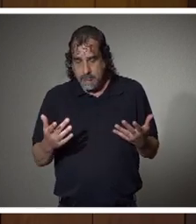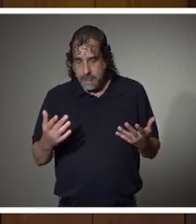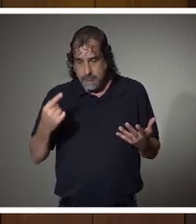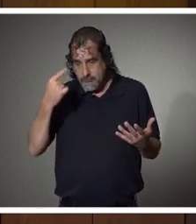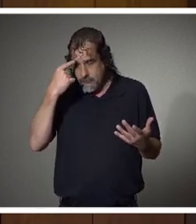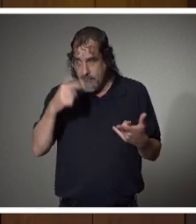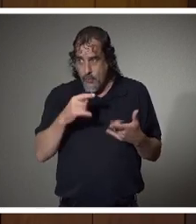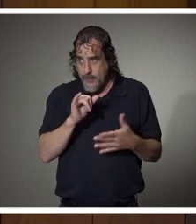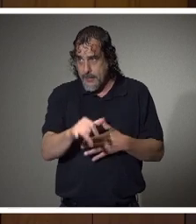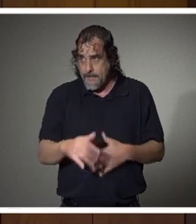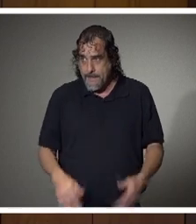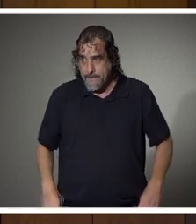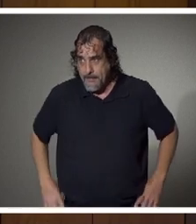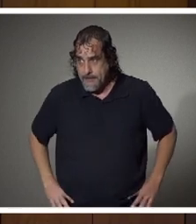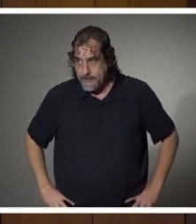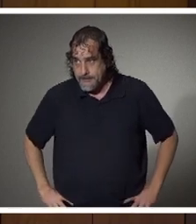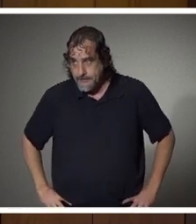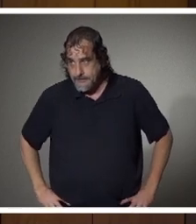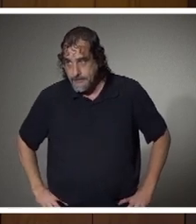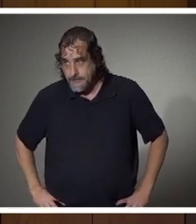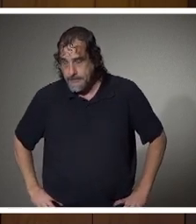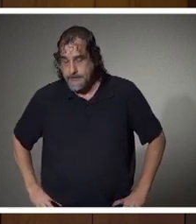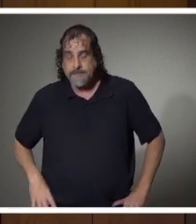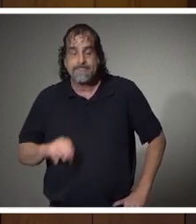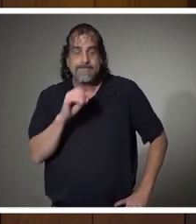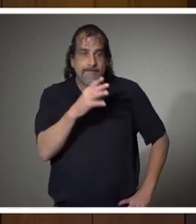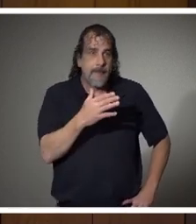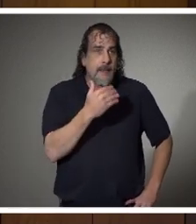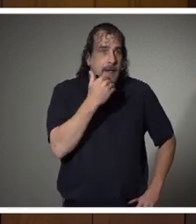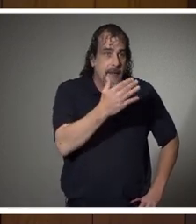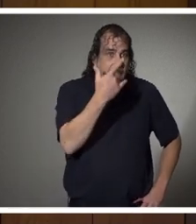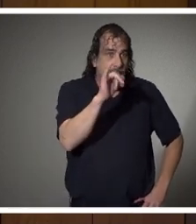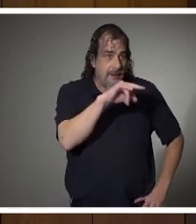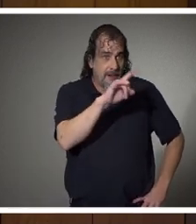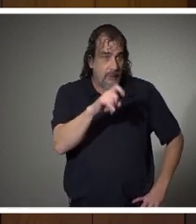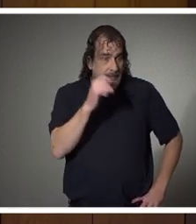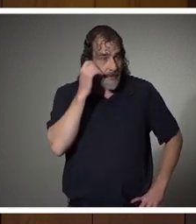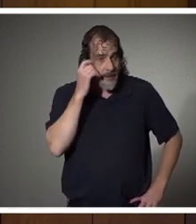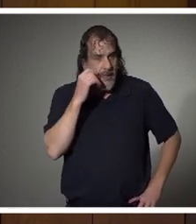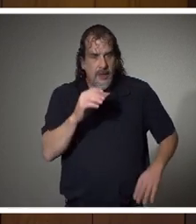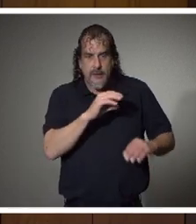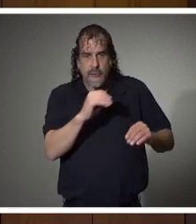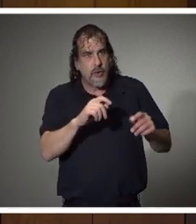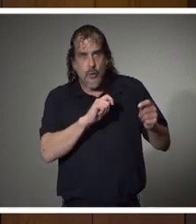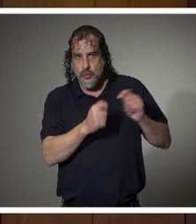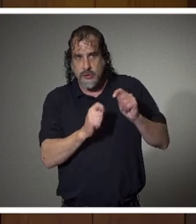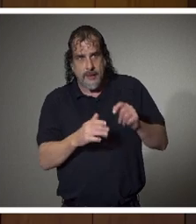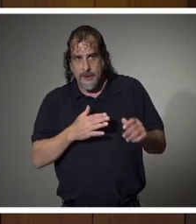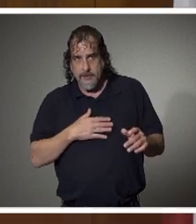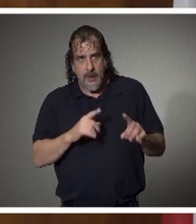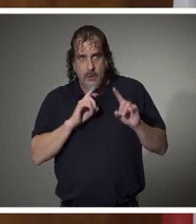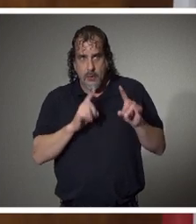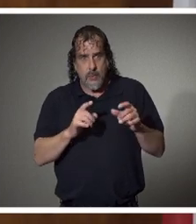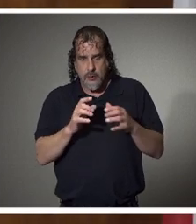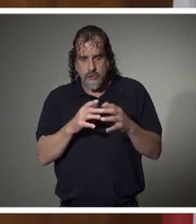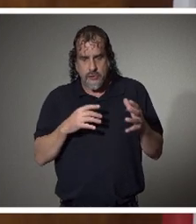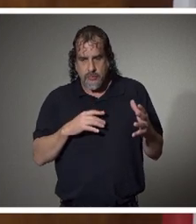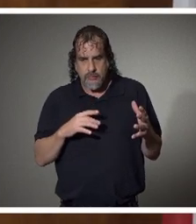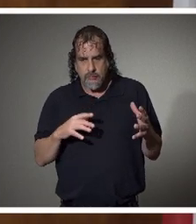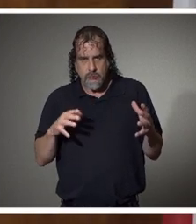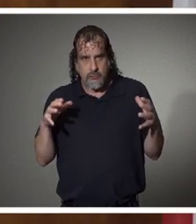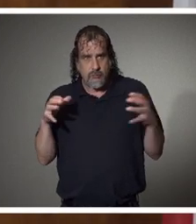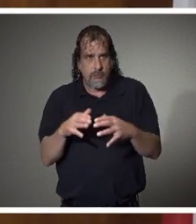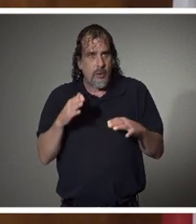that at this time? Well, thanks for that question, Sarah. There are no changes in the order to the way in which we have